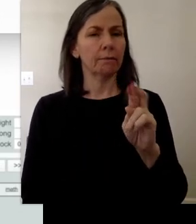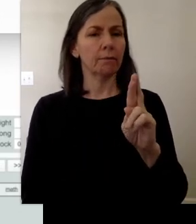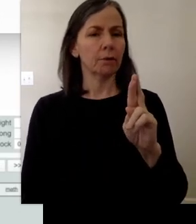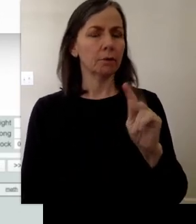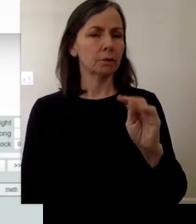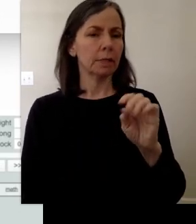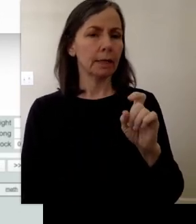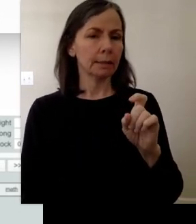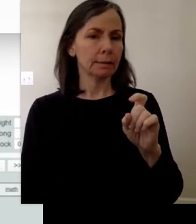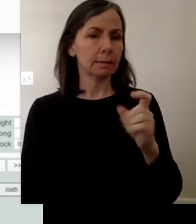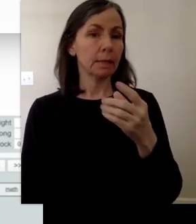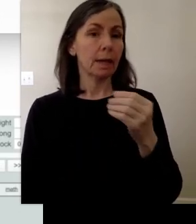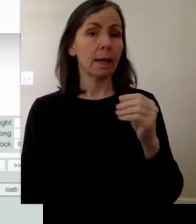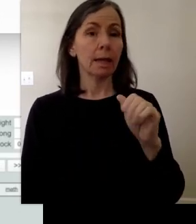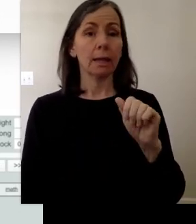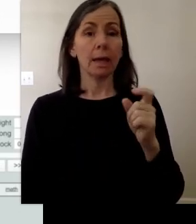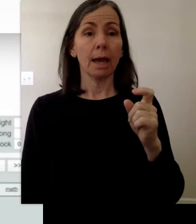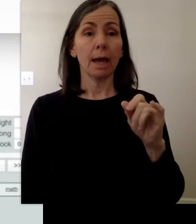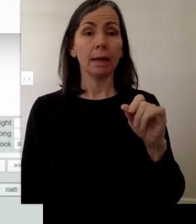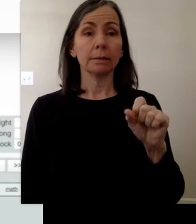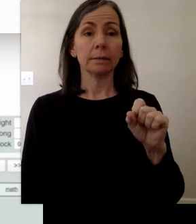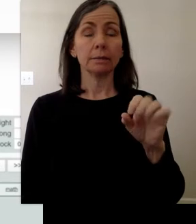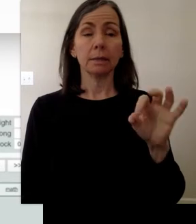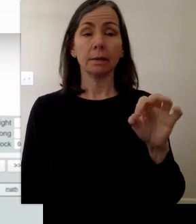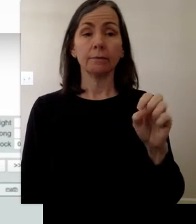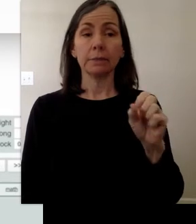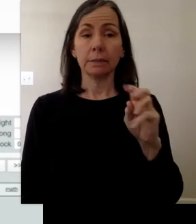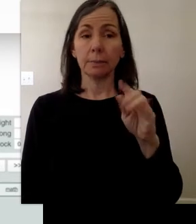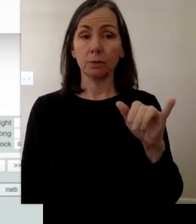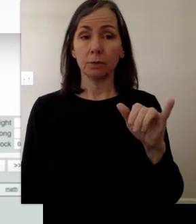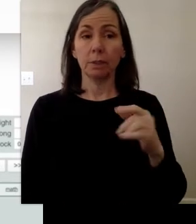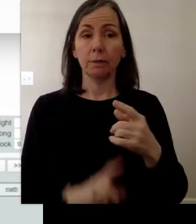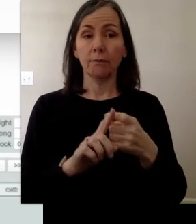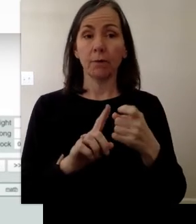symmetry from a parabola.